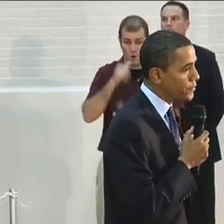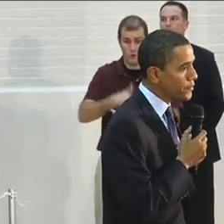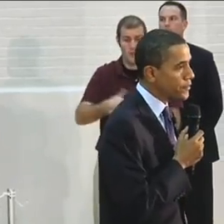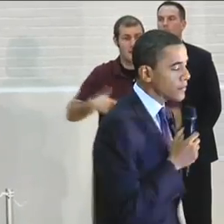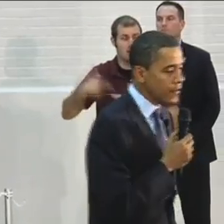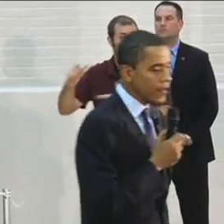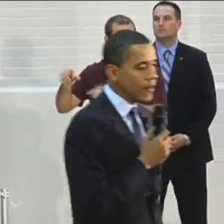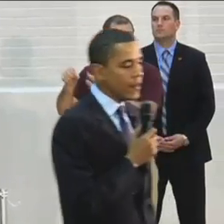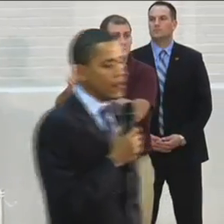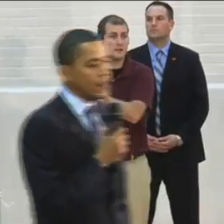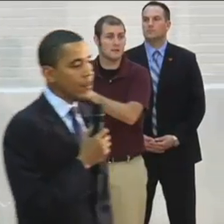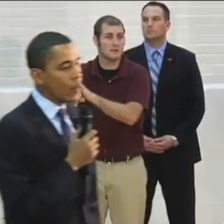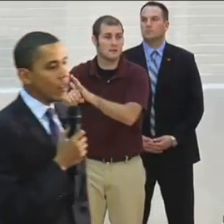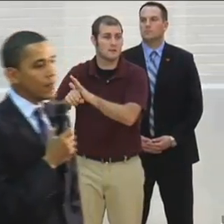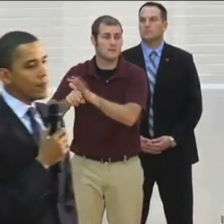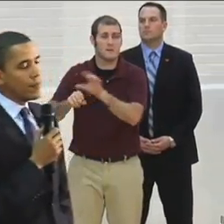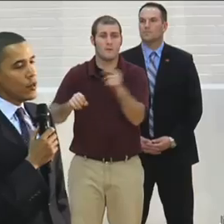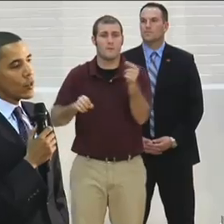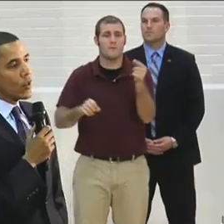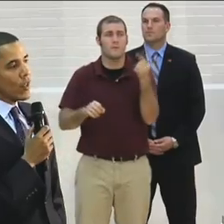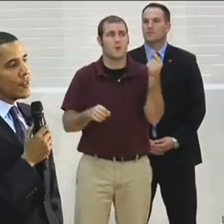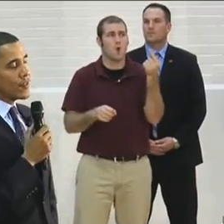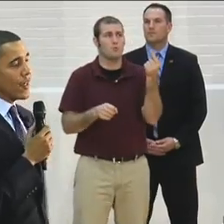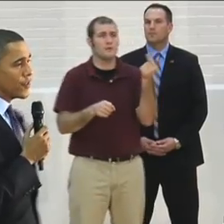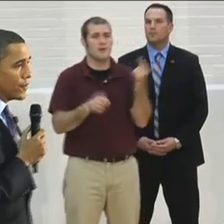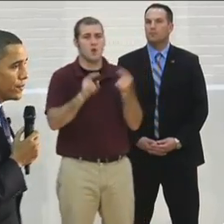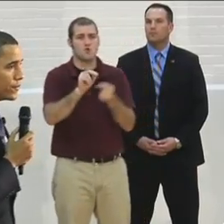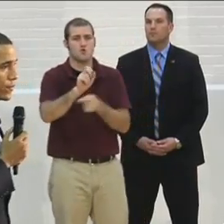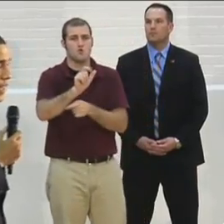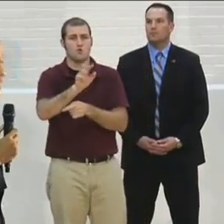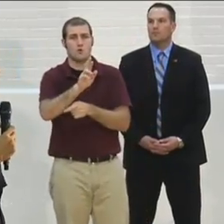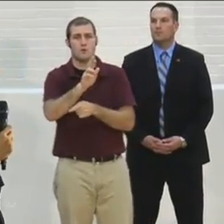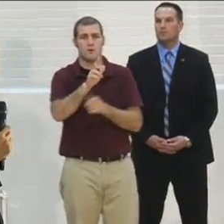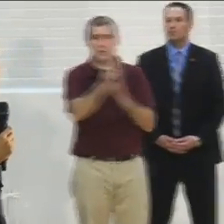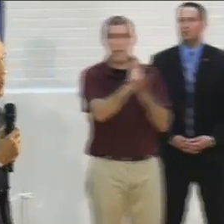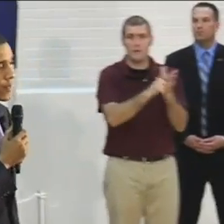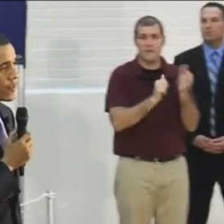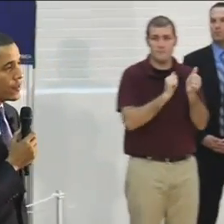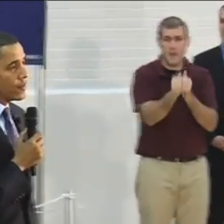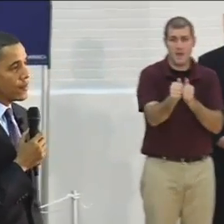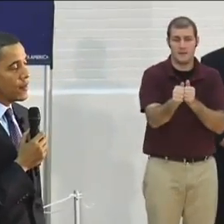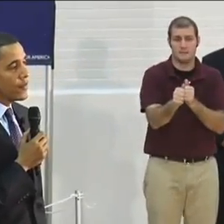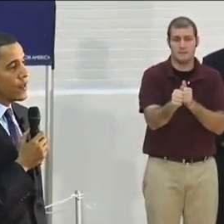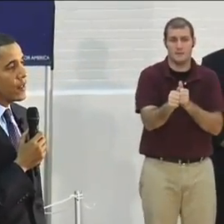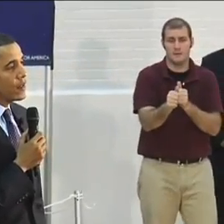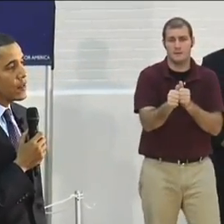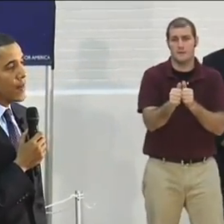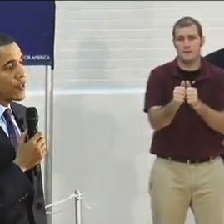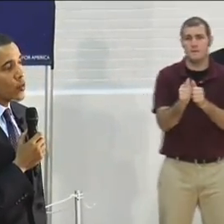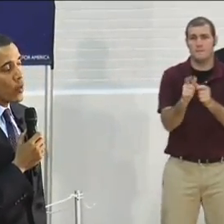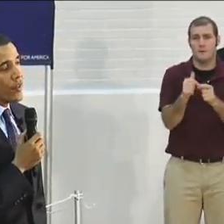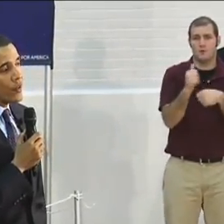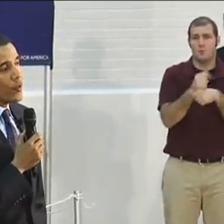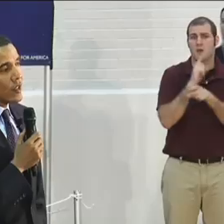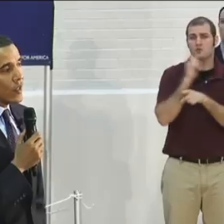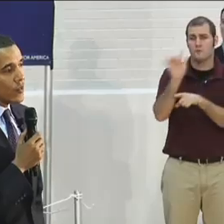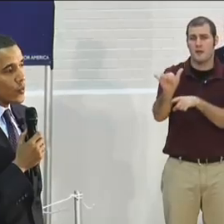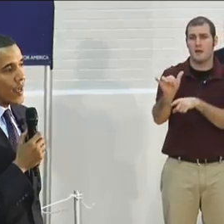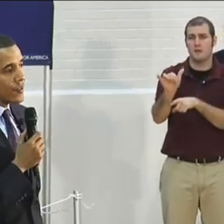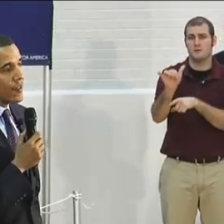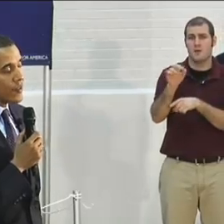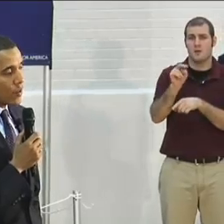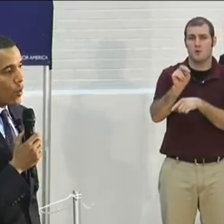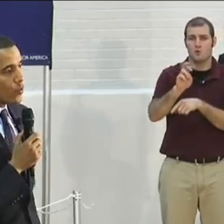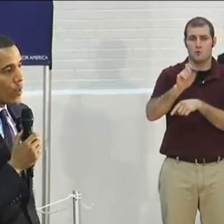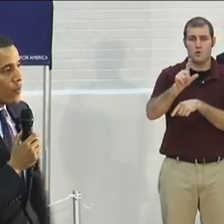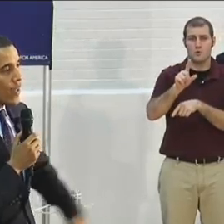state. So the only nuclear legislation that I've passed has been to make sure that the nuclear industry